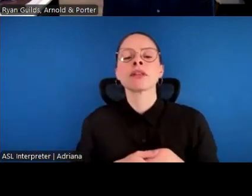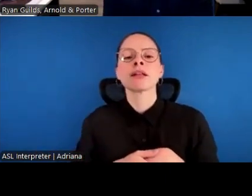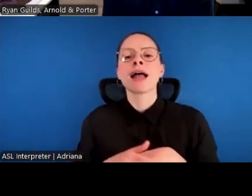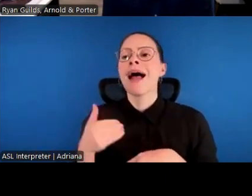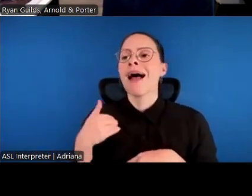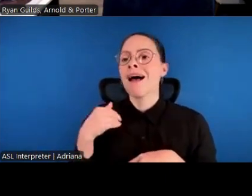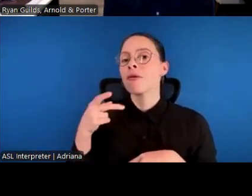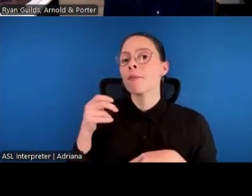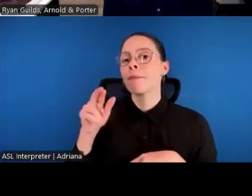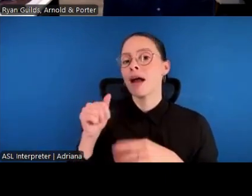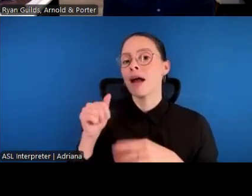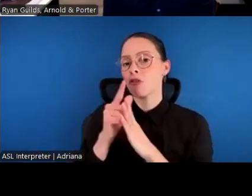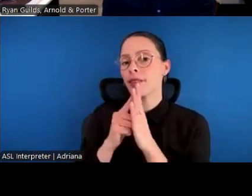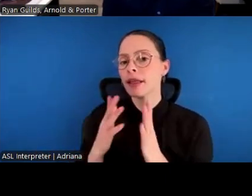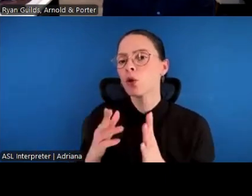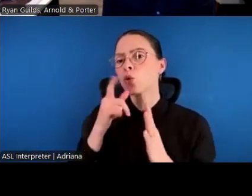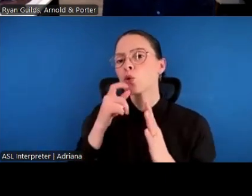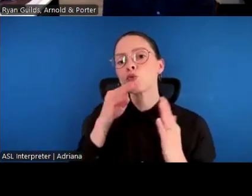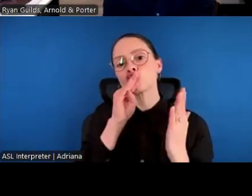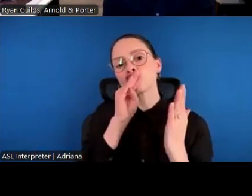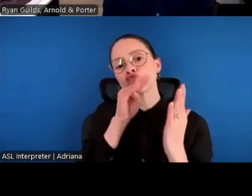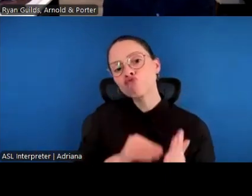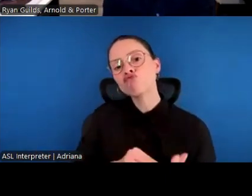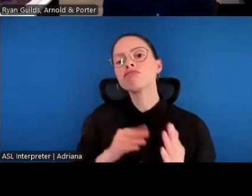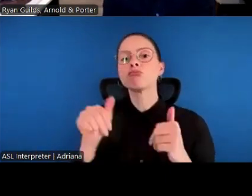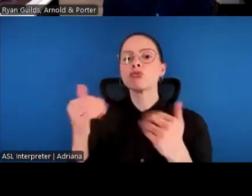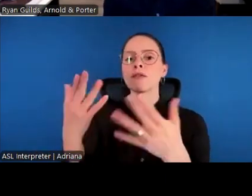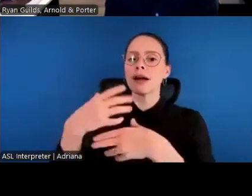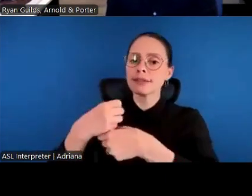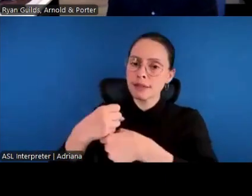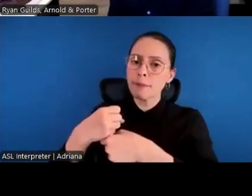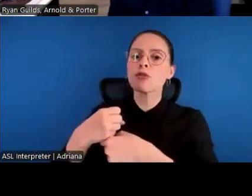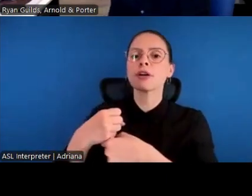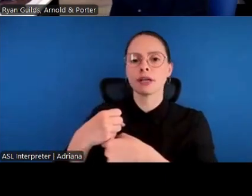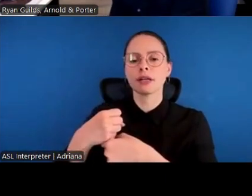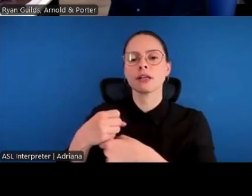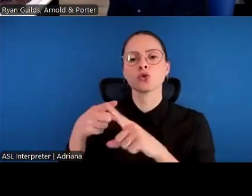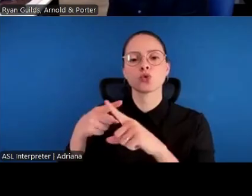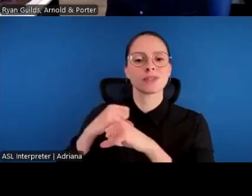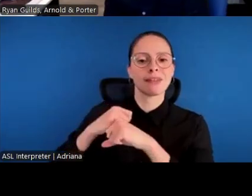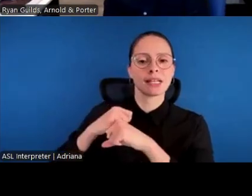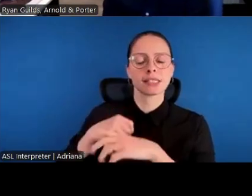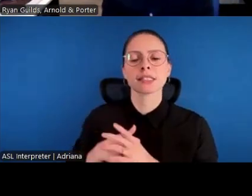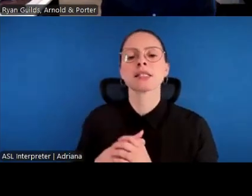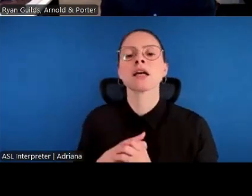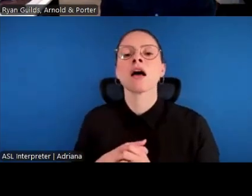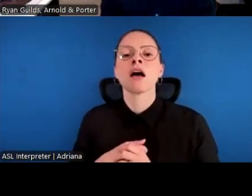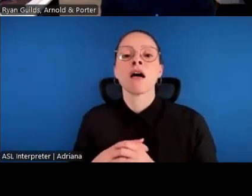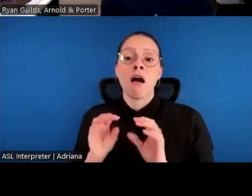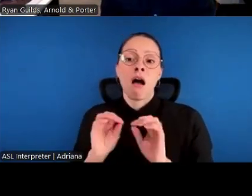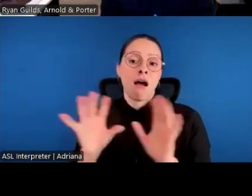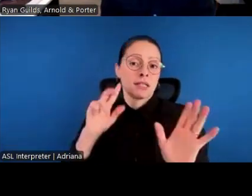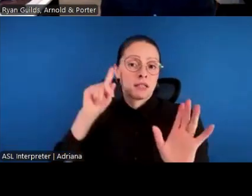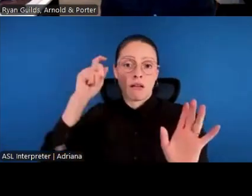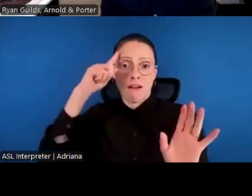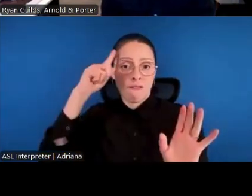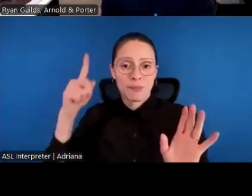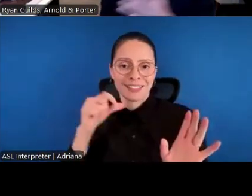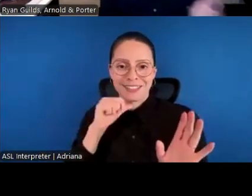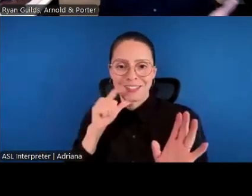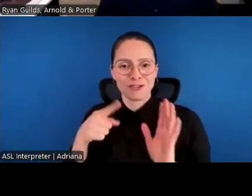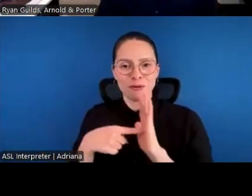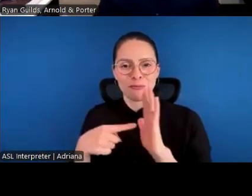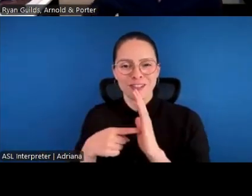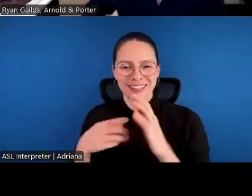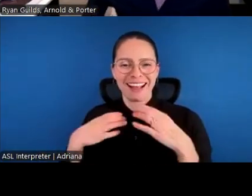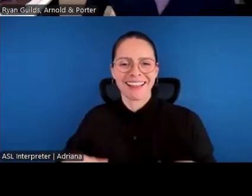paralegal who takes notes and provides a summary to the defense. Obviously, the government doesn't represent your clients. That's why you